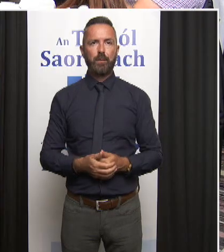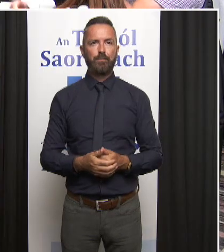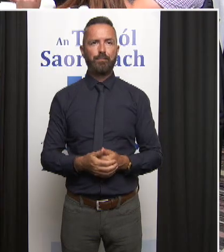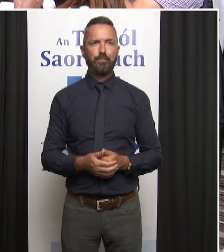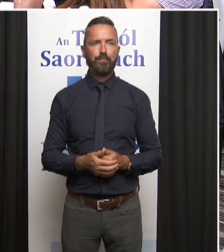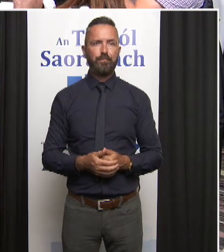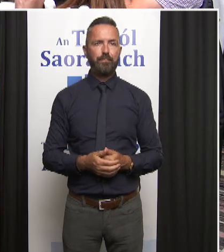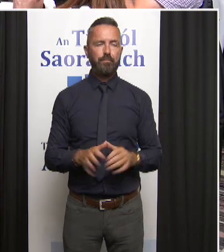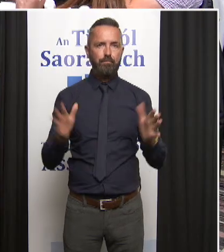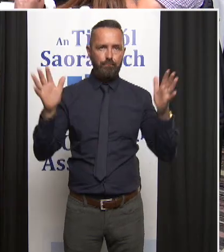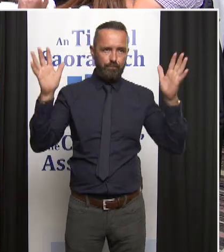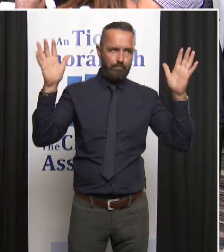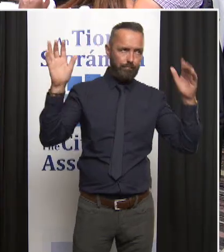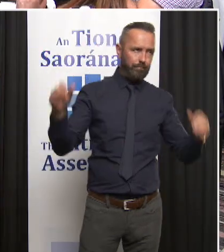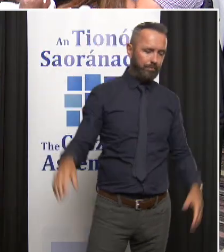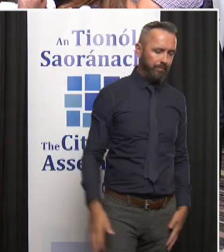Thank you.